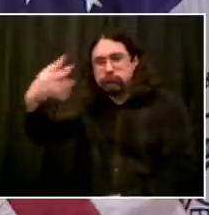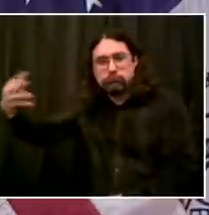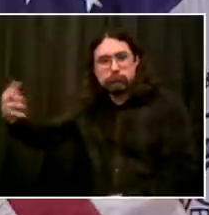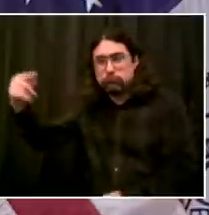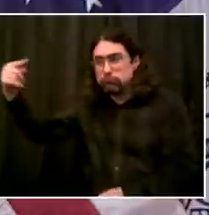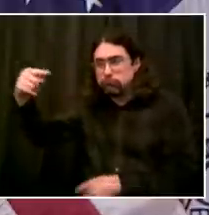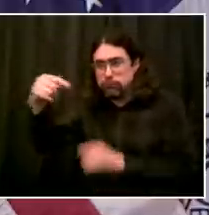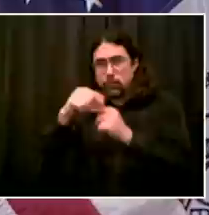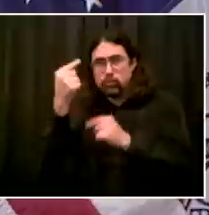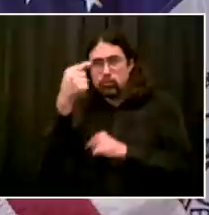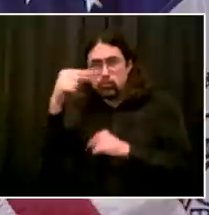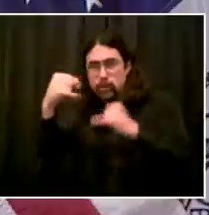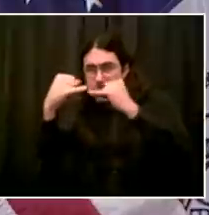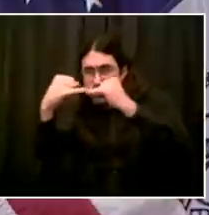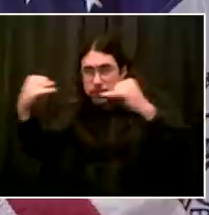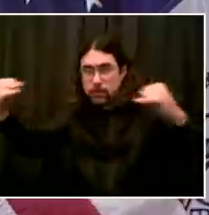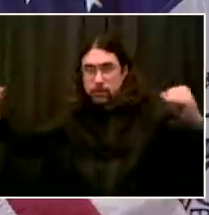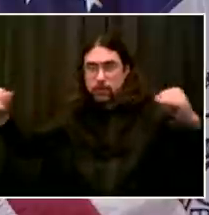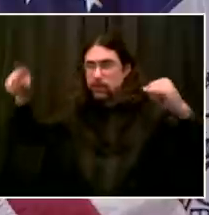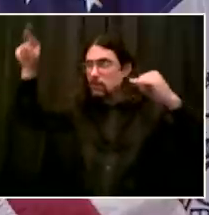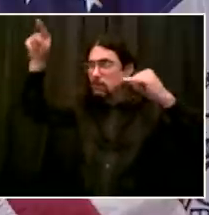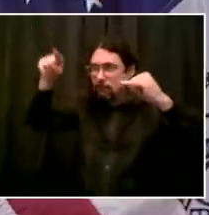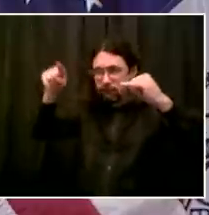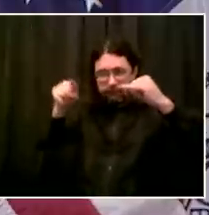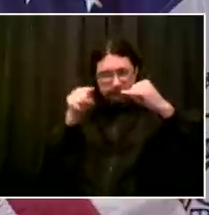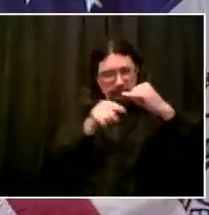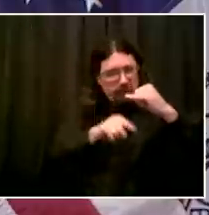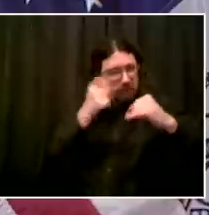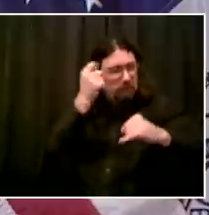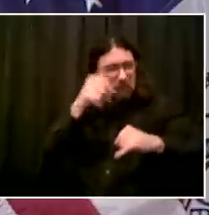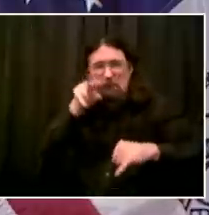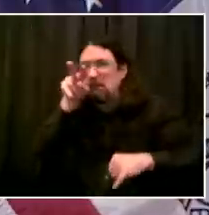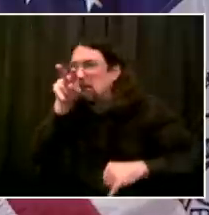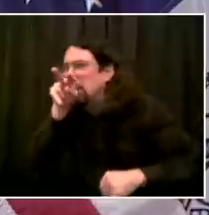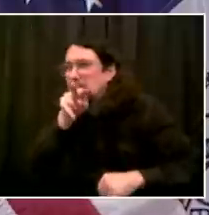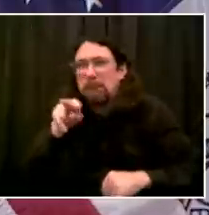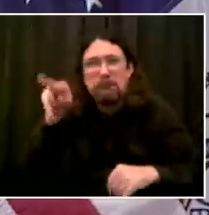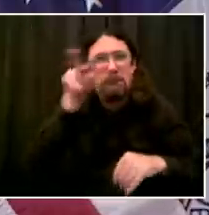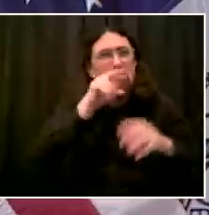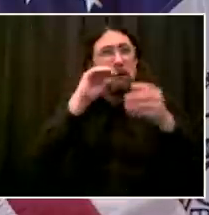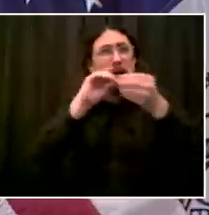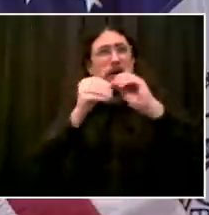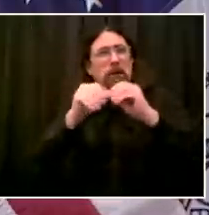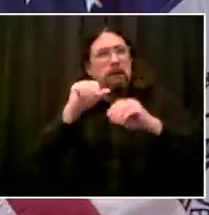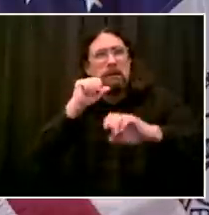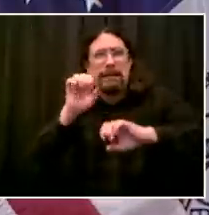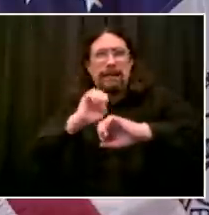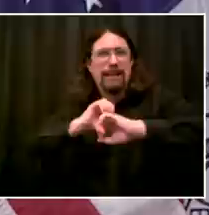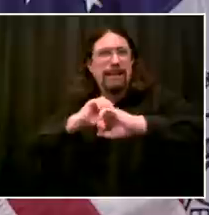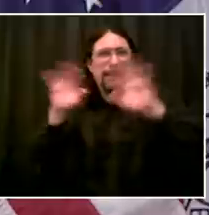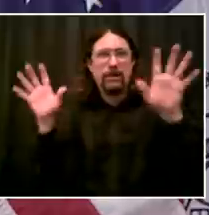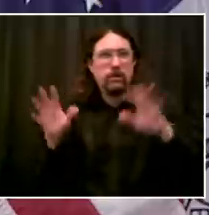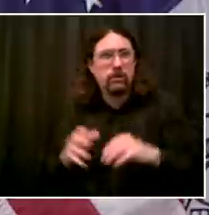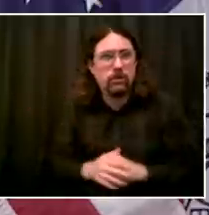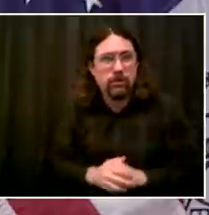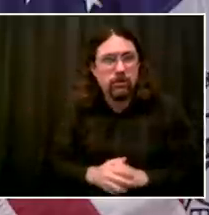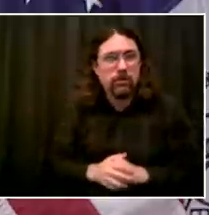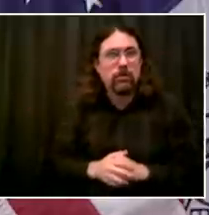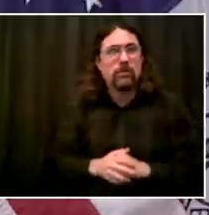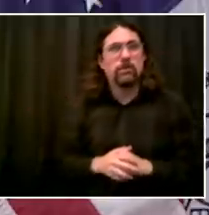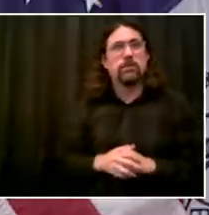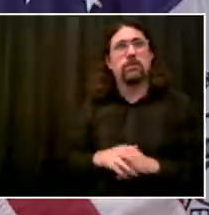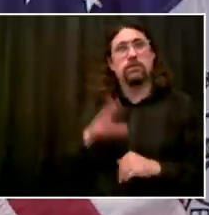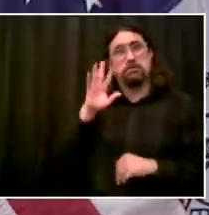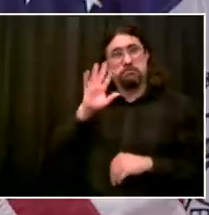it's extremely frustrating to a lot of us that we're in this